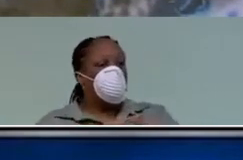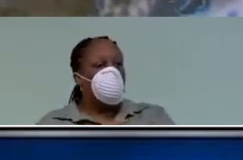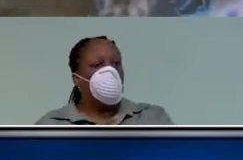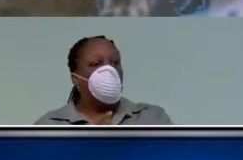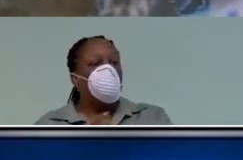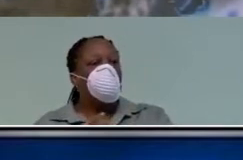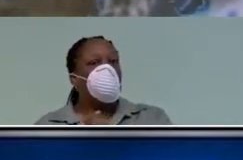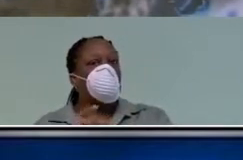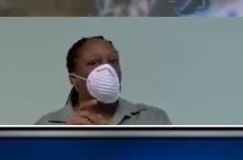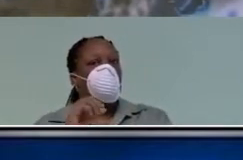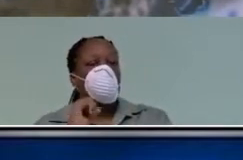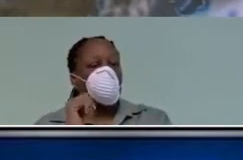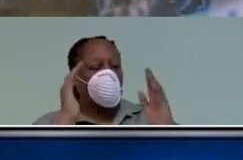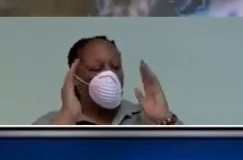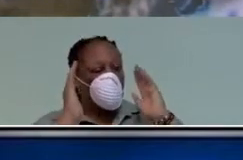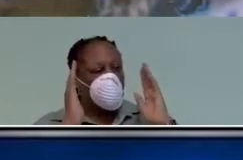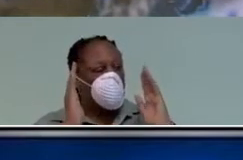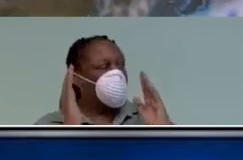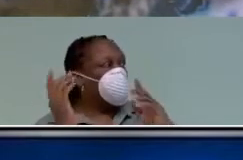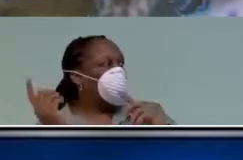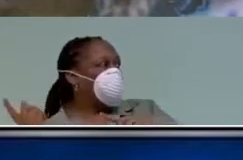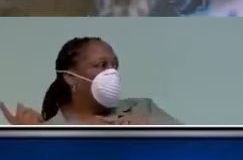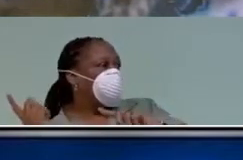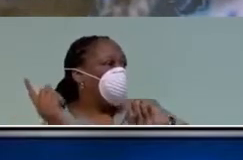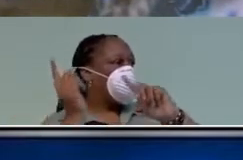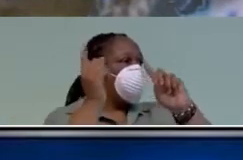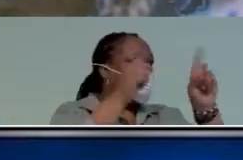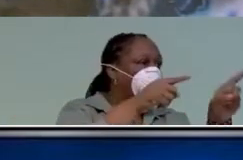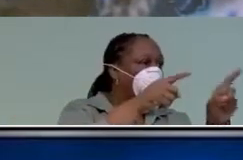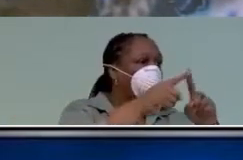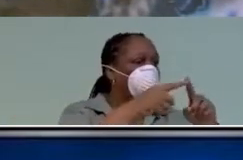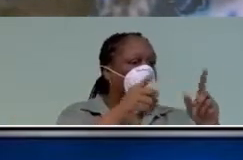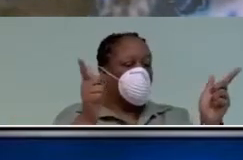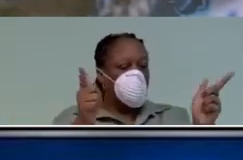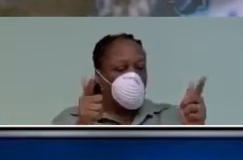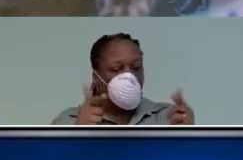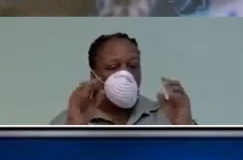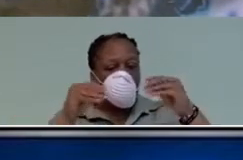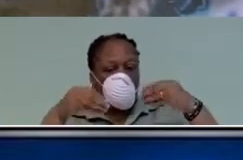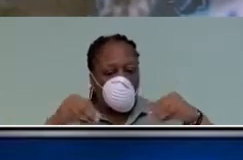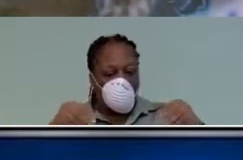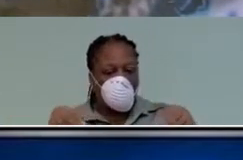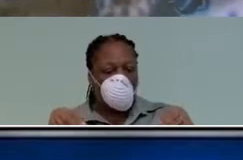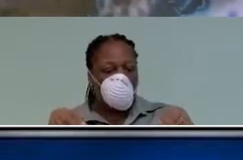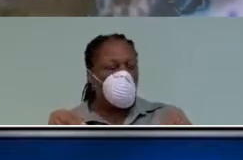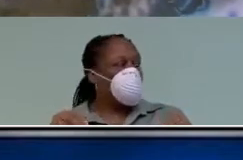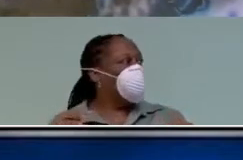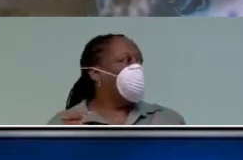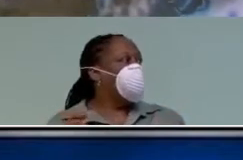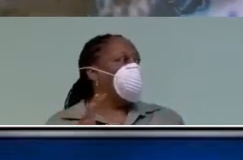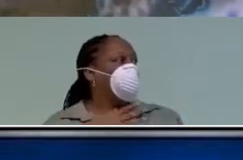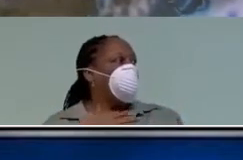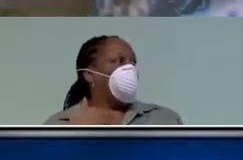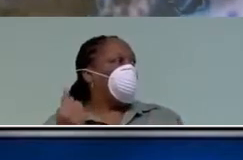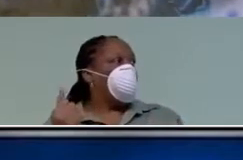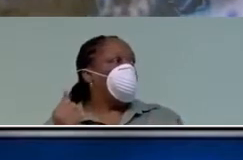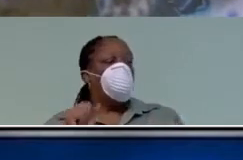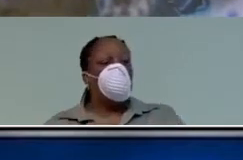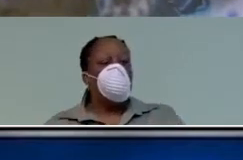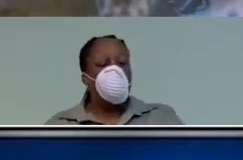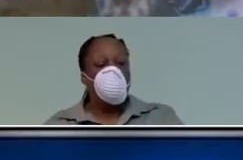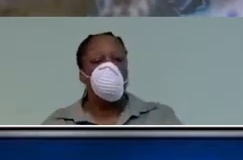been, their warehouse facilities for distribution have been somewhat halted at this